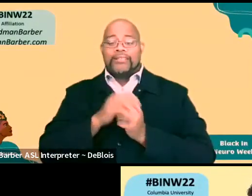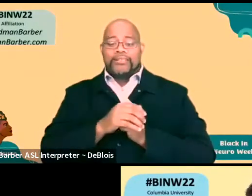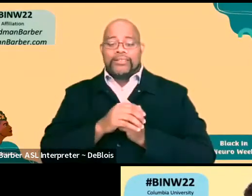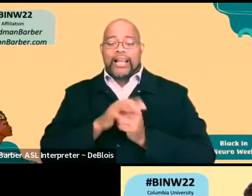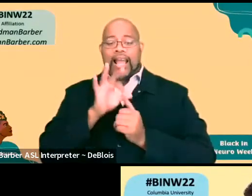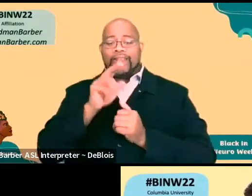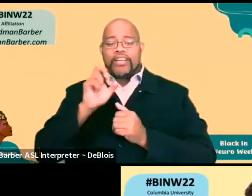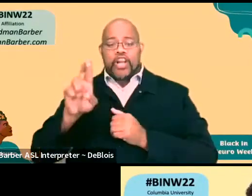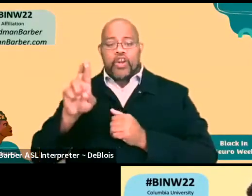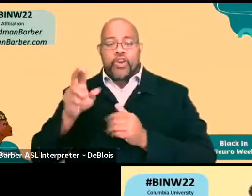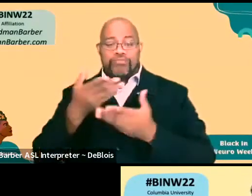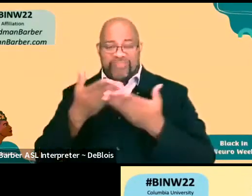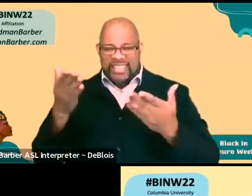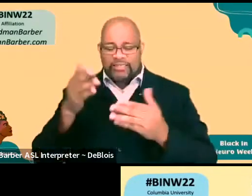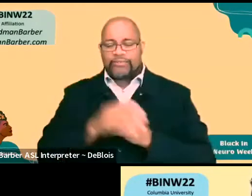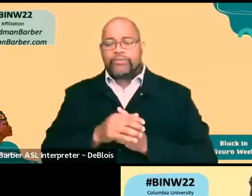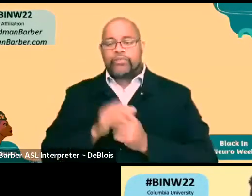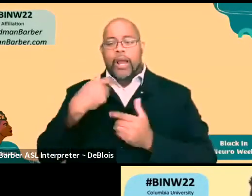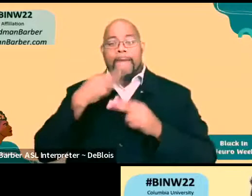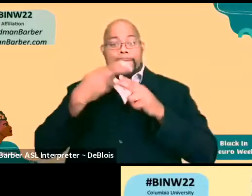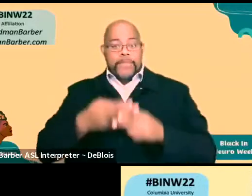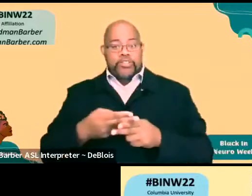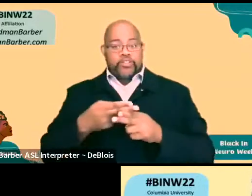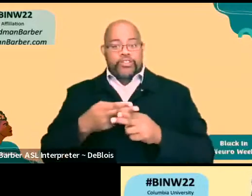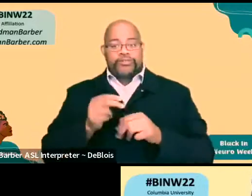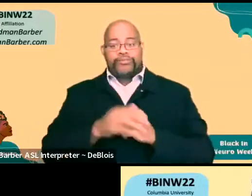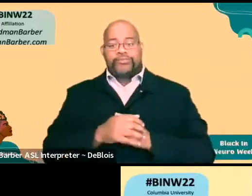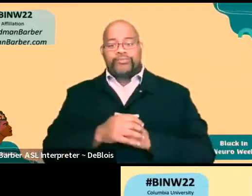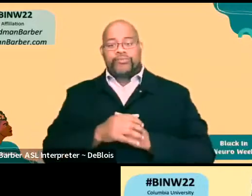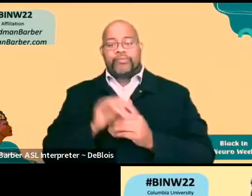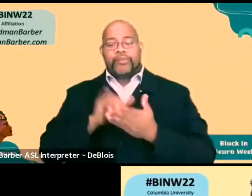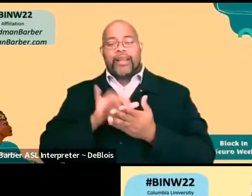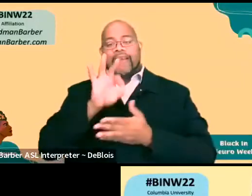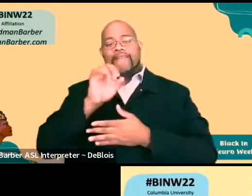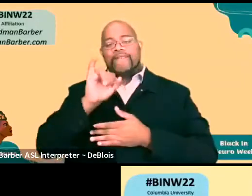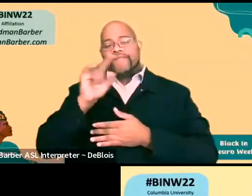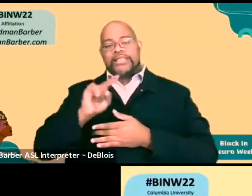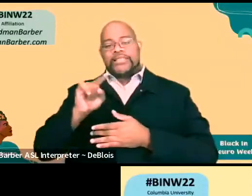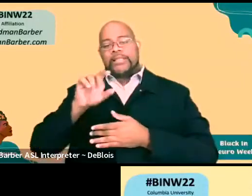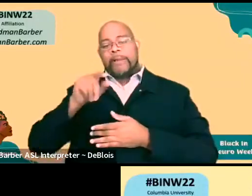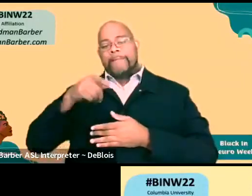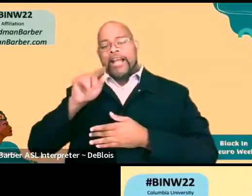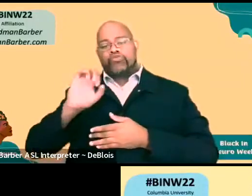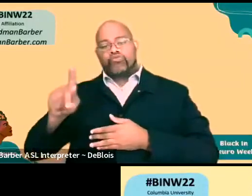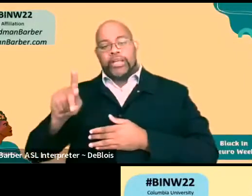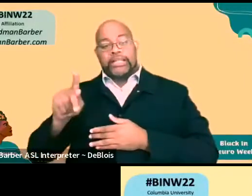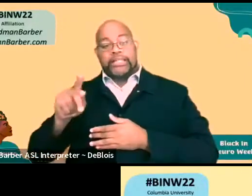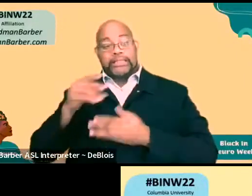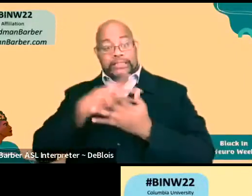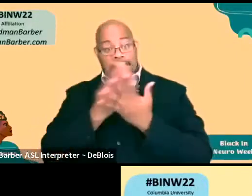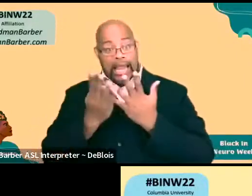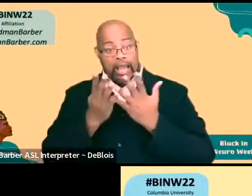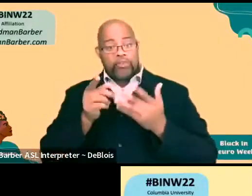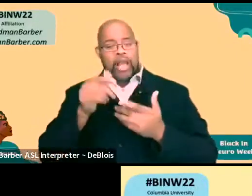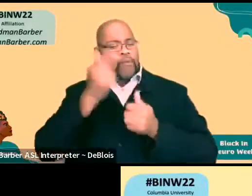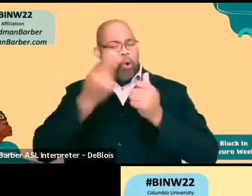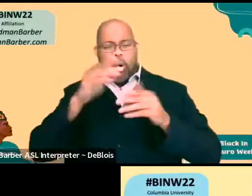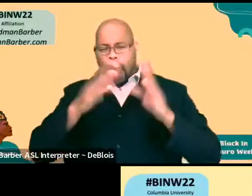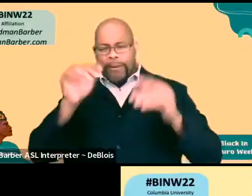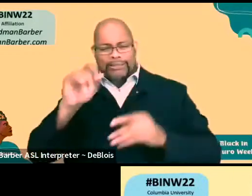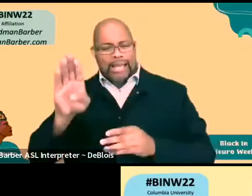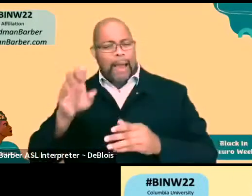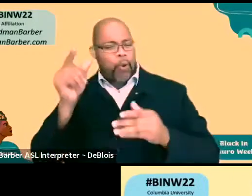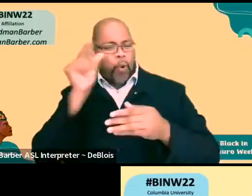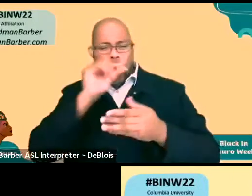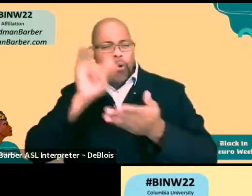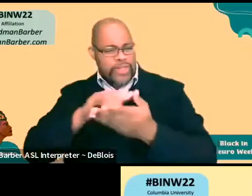So, right, so I was mentioning the Fitzpatrick scale. And if you Google it right now, everyone open up a tab and just Google